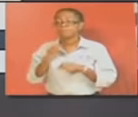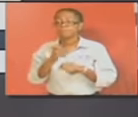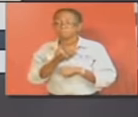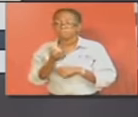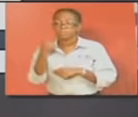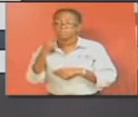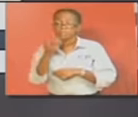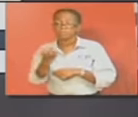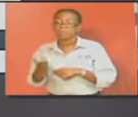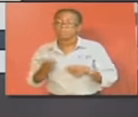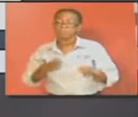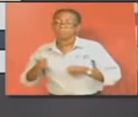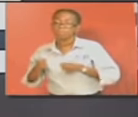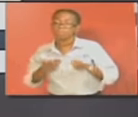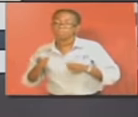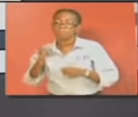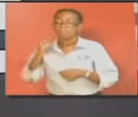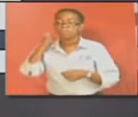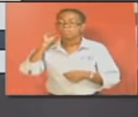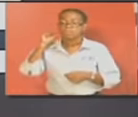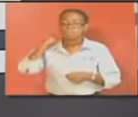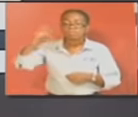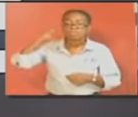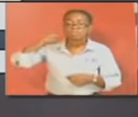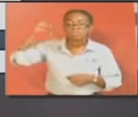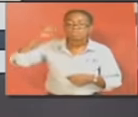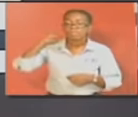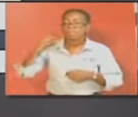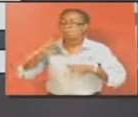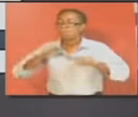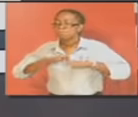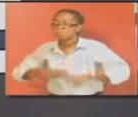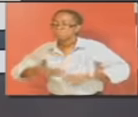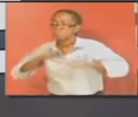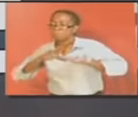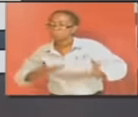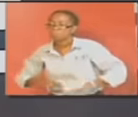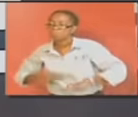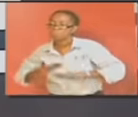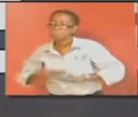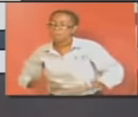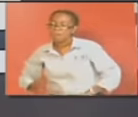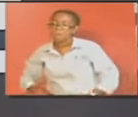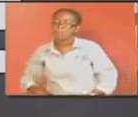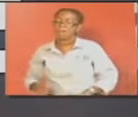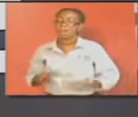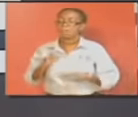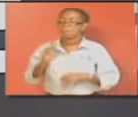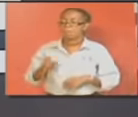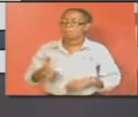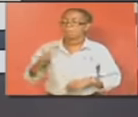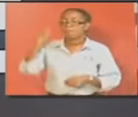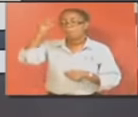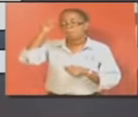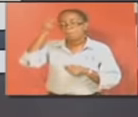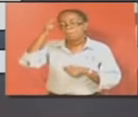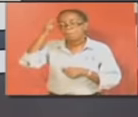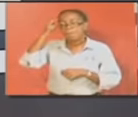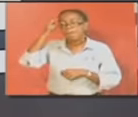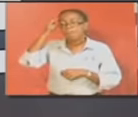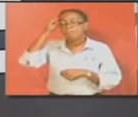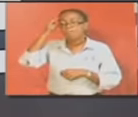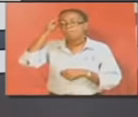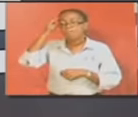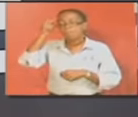deal with this by a day-by-day basis. When we don't have control over